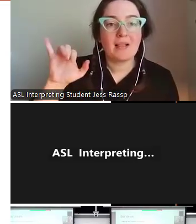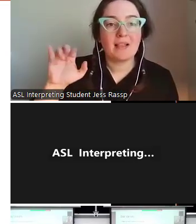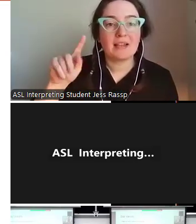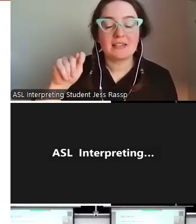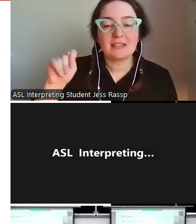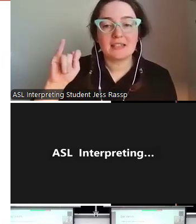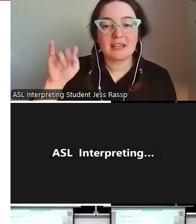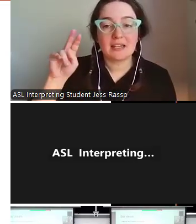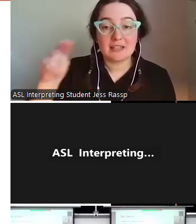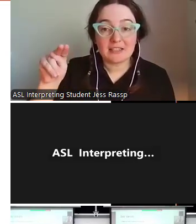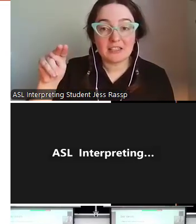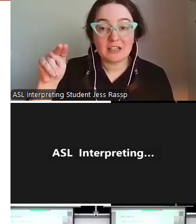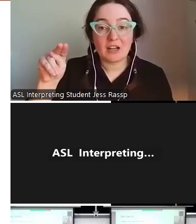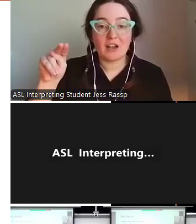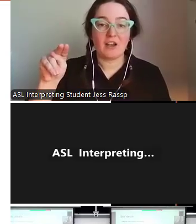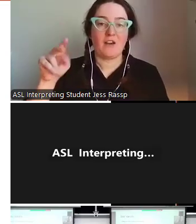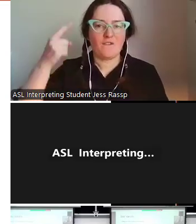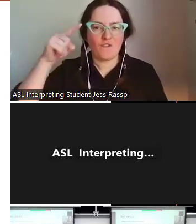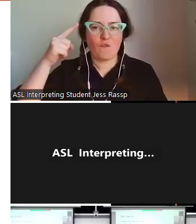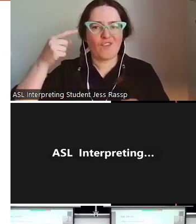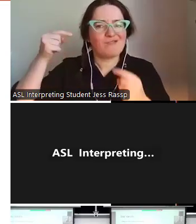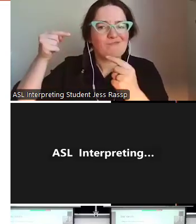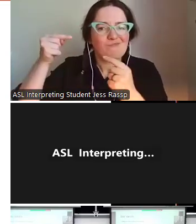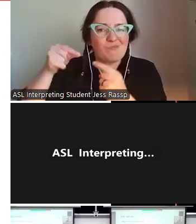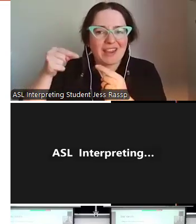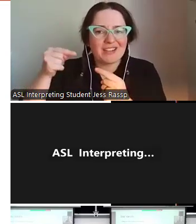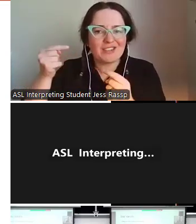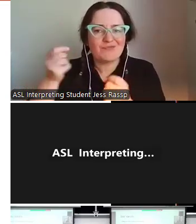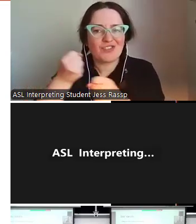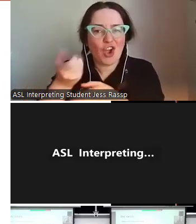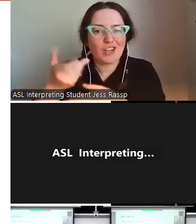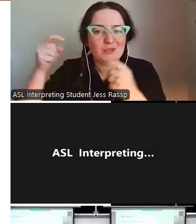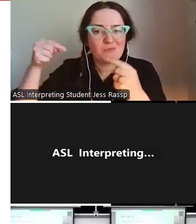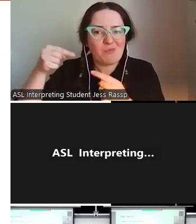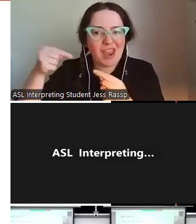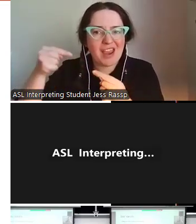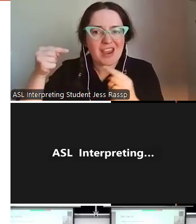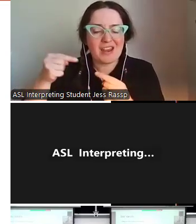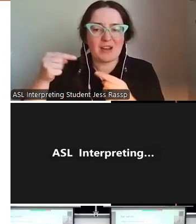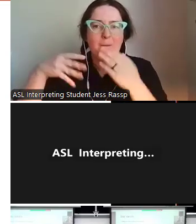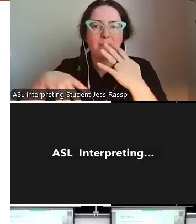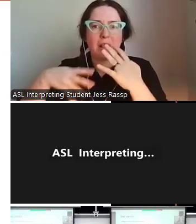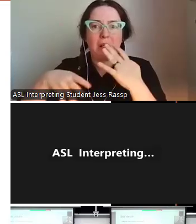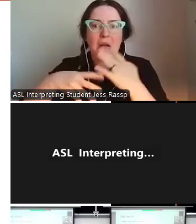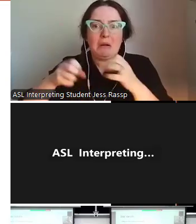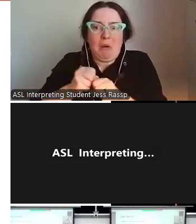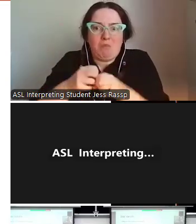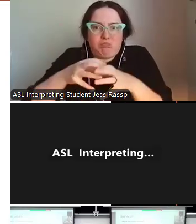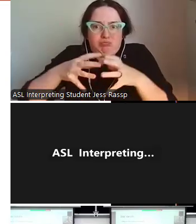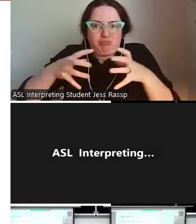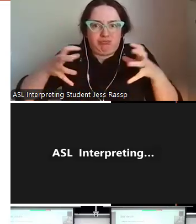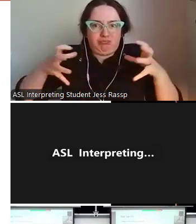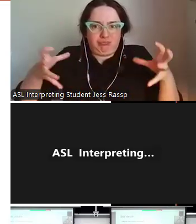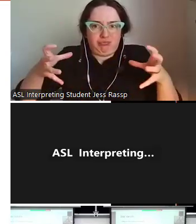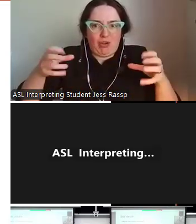pain-inducing part of one of the bioactive compounds. It causes blood vessels to swell and burst, and it's about